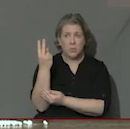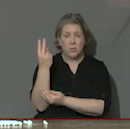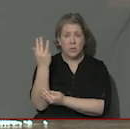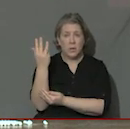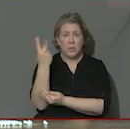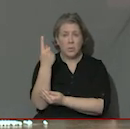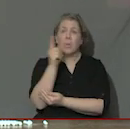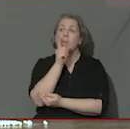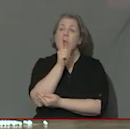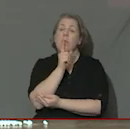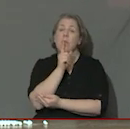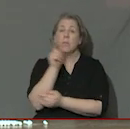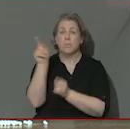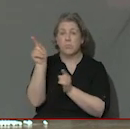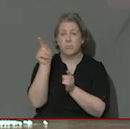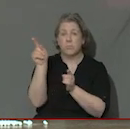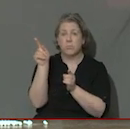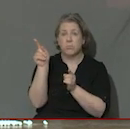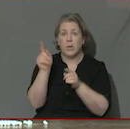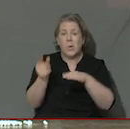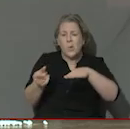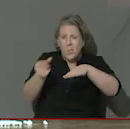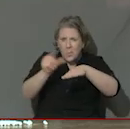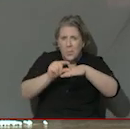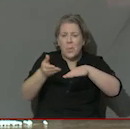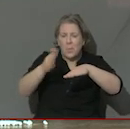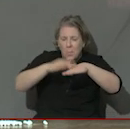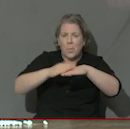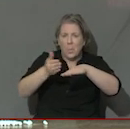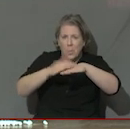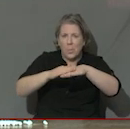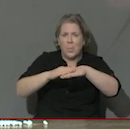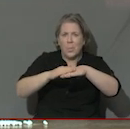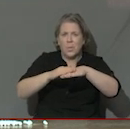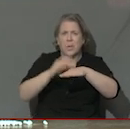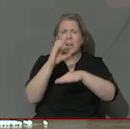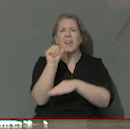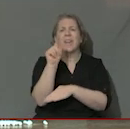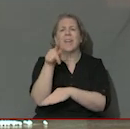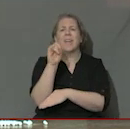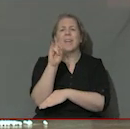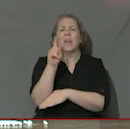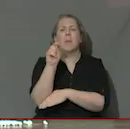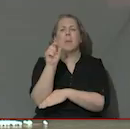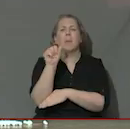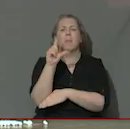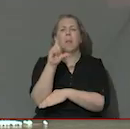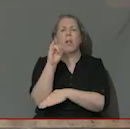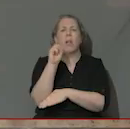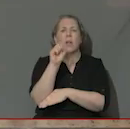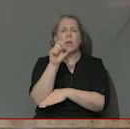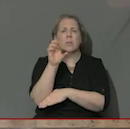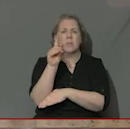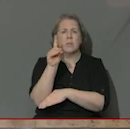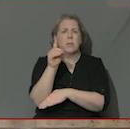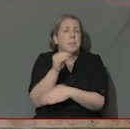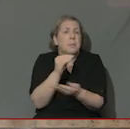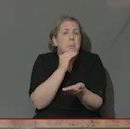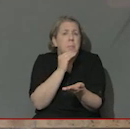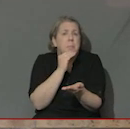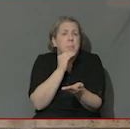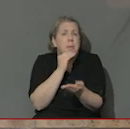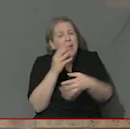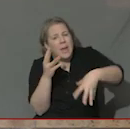291,000. It was capitalized. So what does that mean? It must be